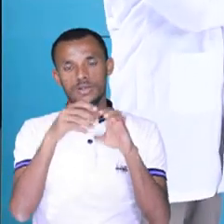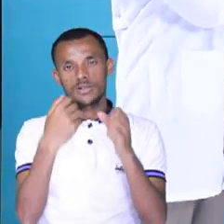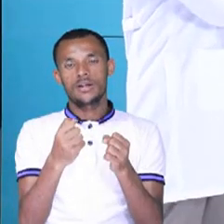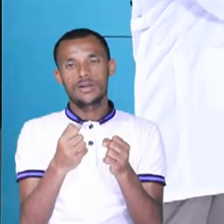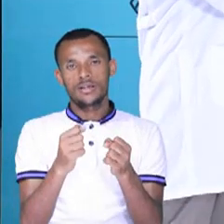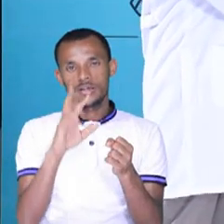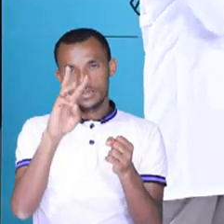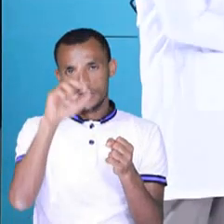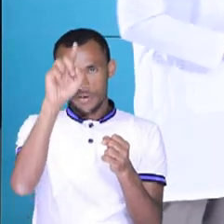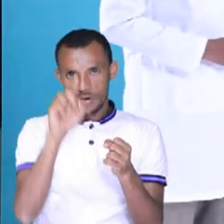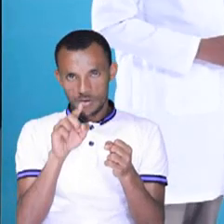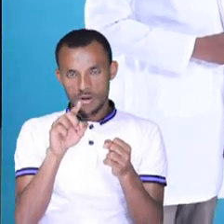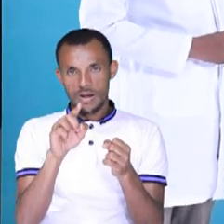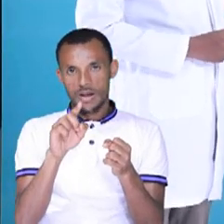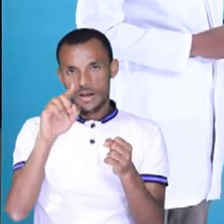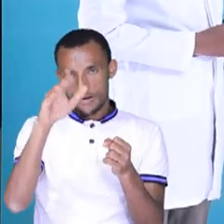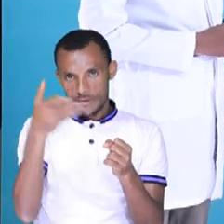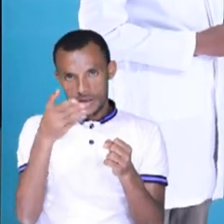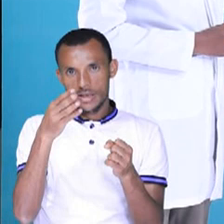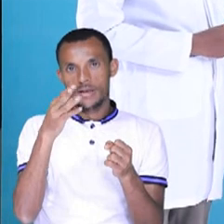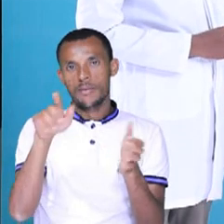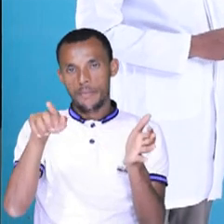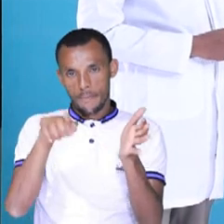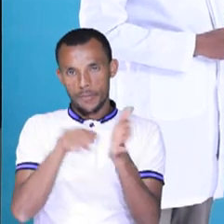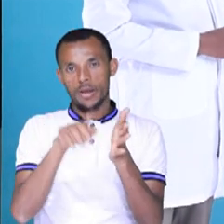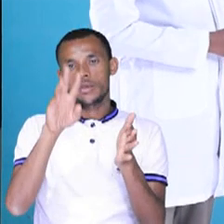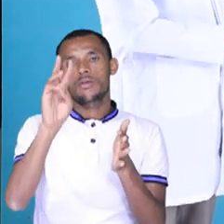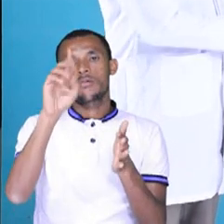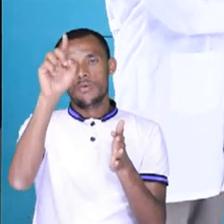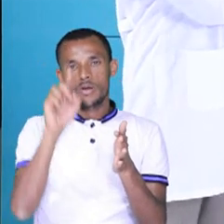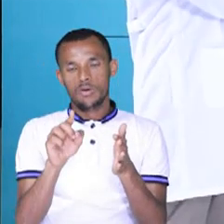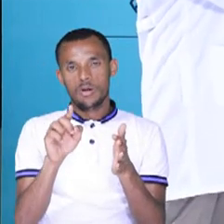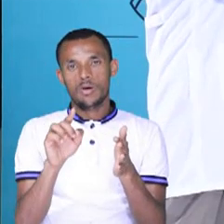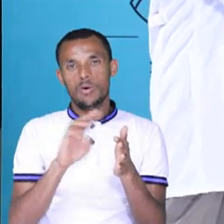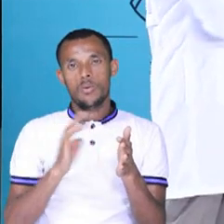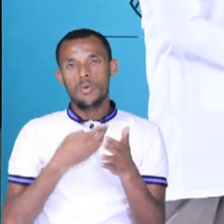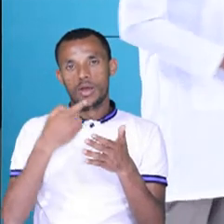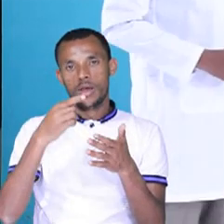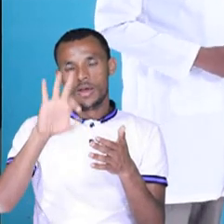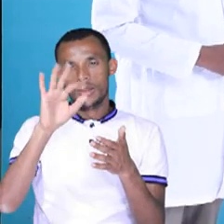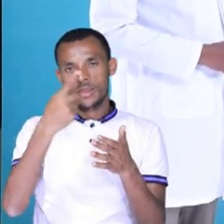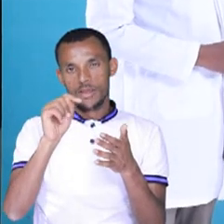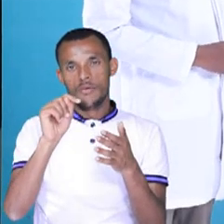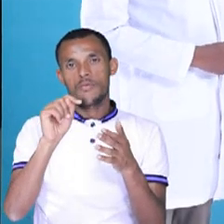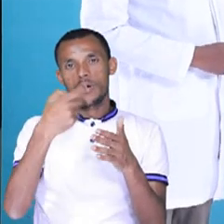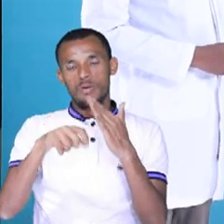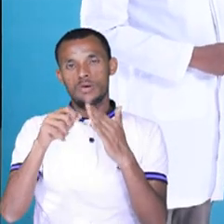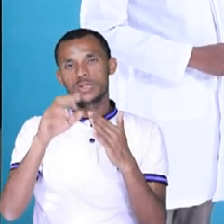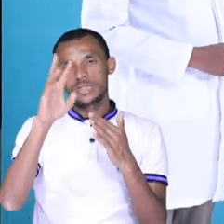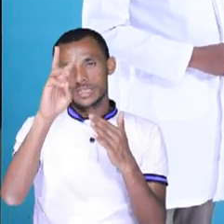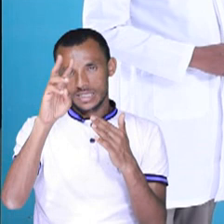6 factorial divided by 6 minus 6 factorial. We will have a value 6 factorial over